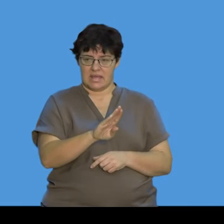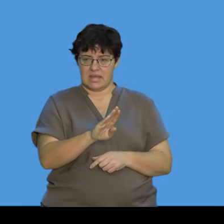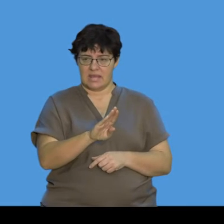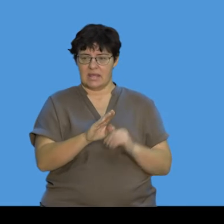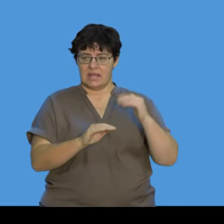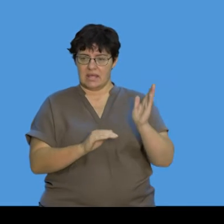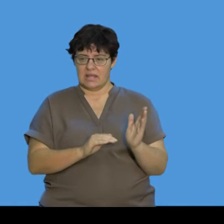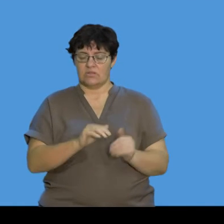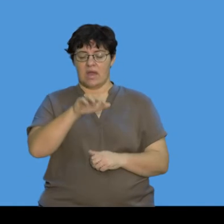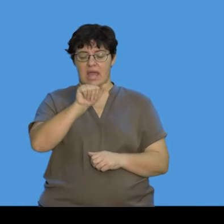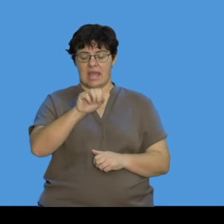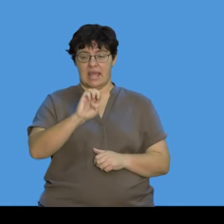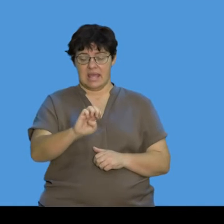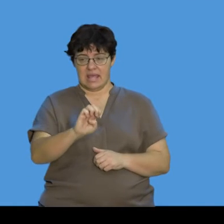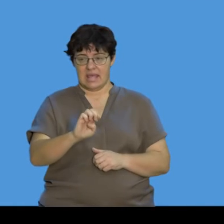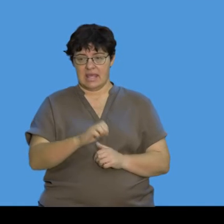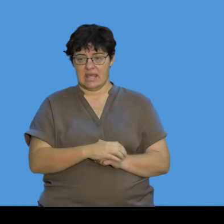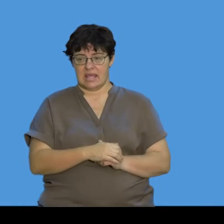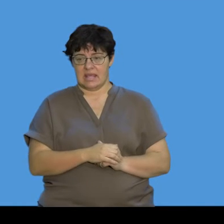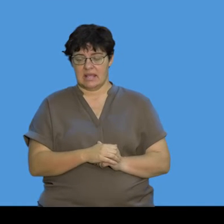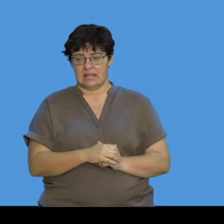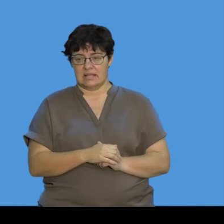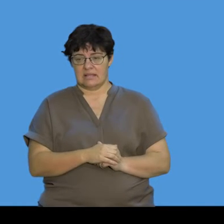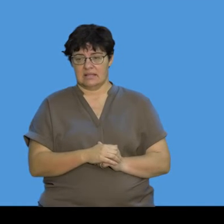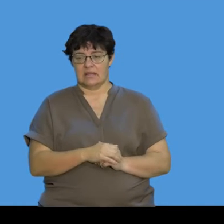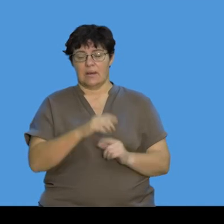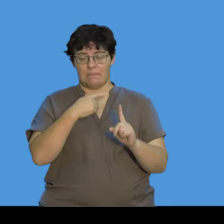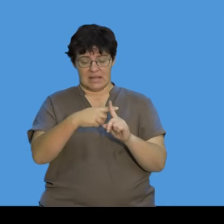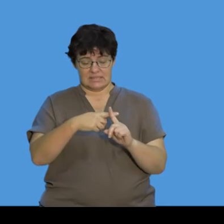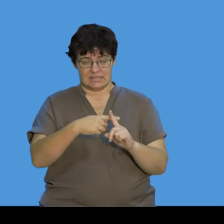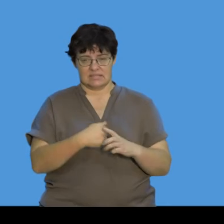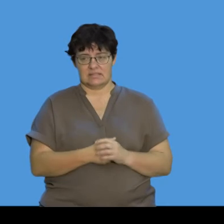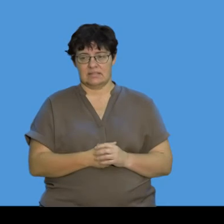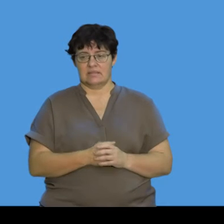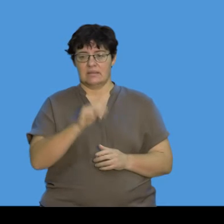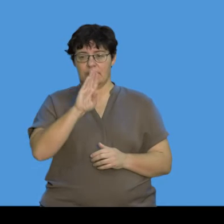AB into AE multiplied,